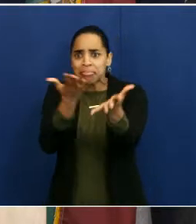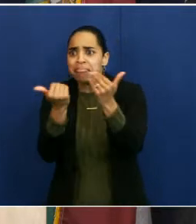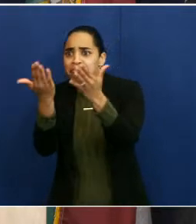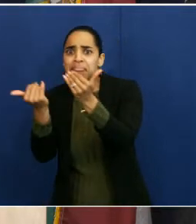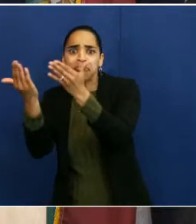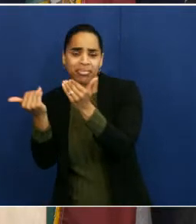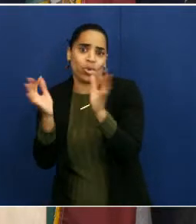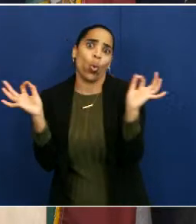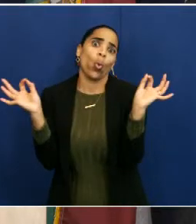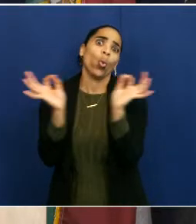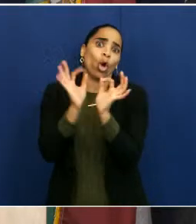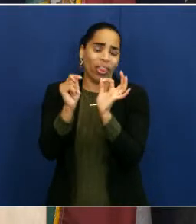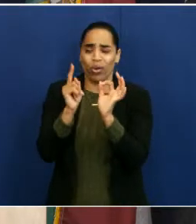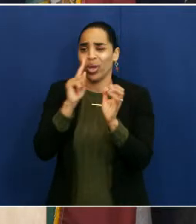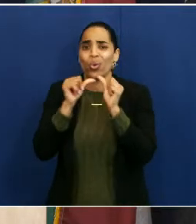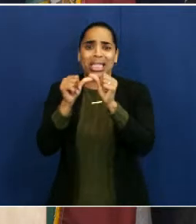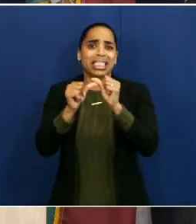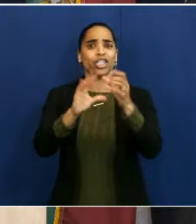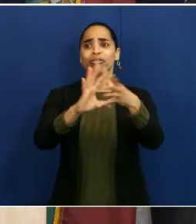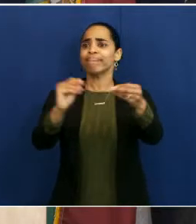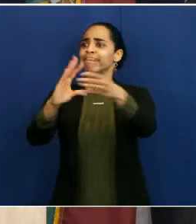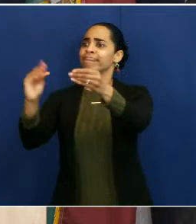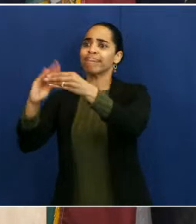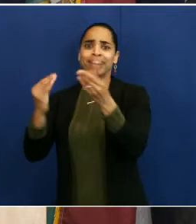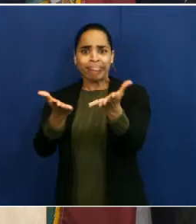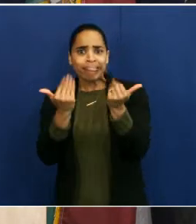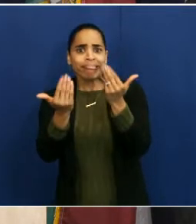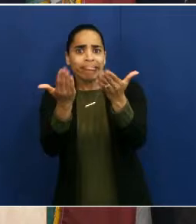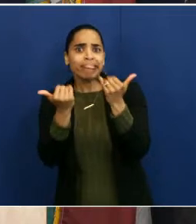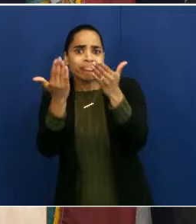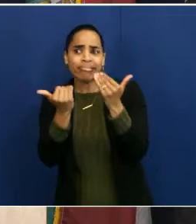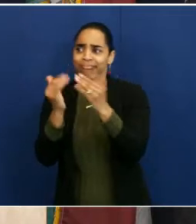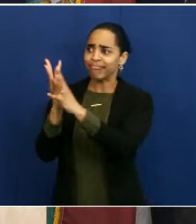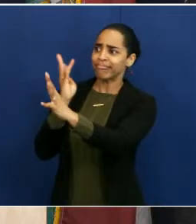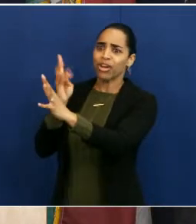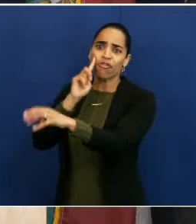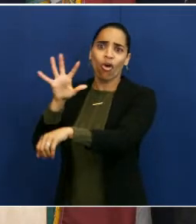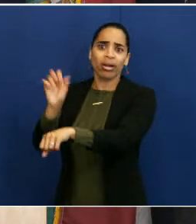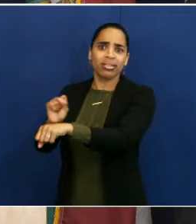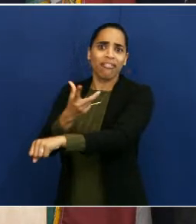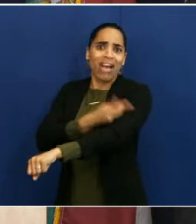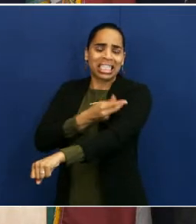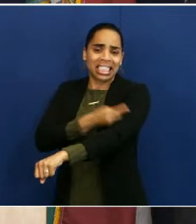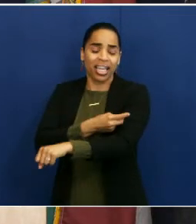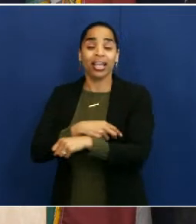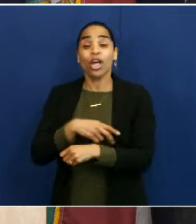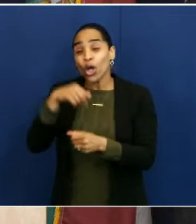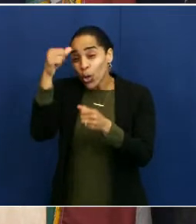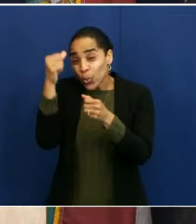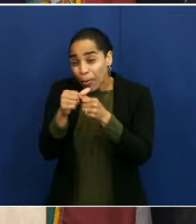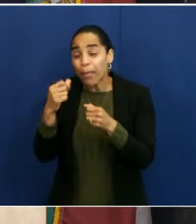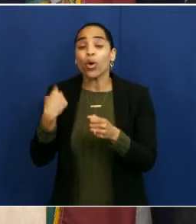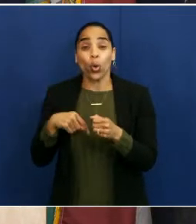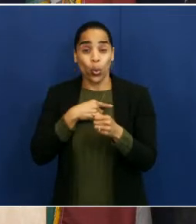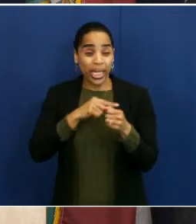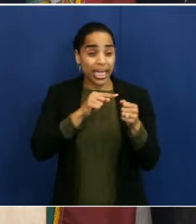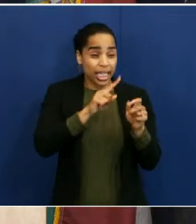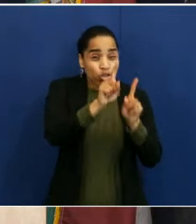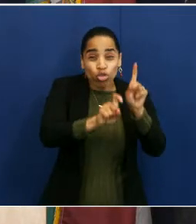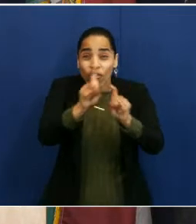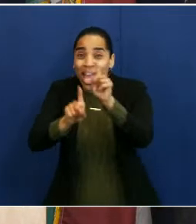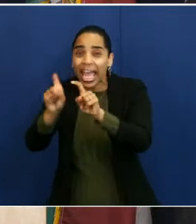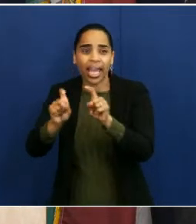those efforts will certainly continue. But I want to remind us that we did some public opinion survey